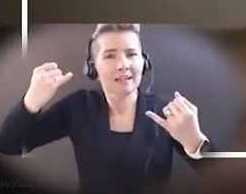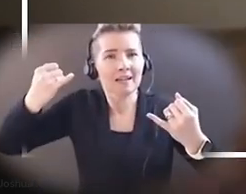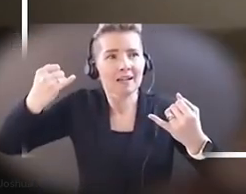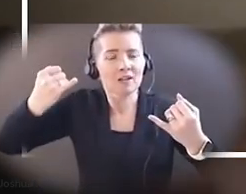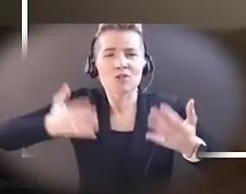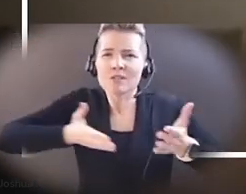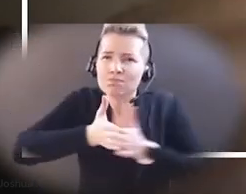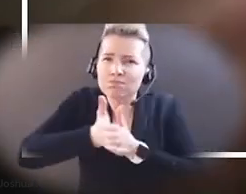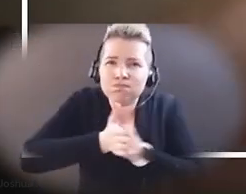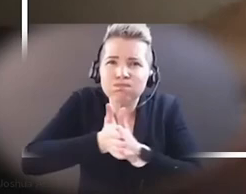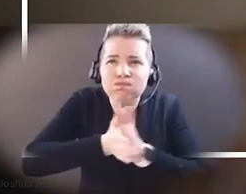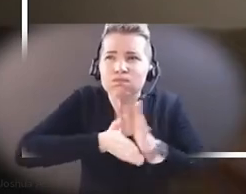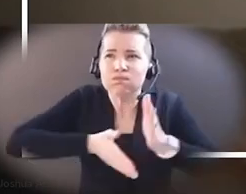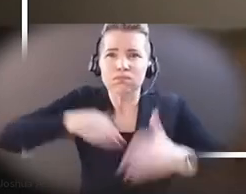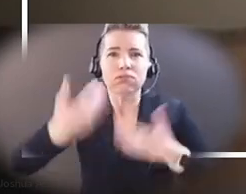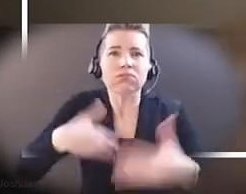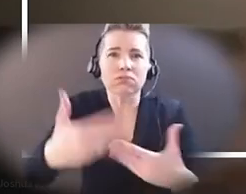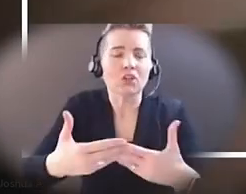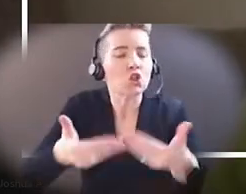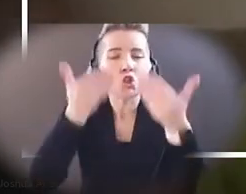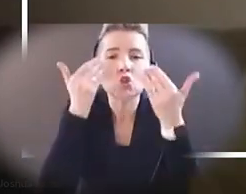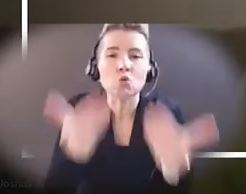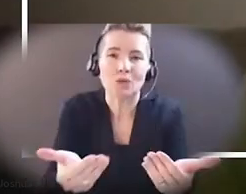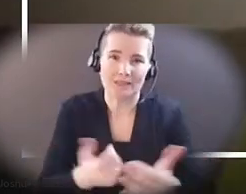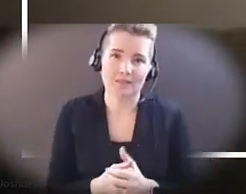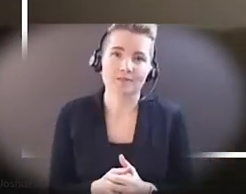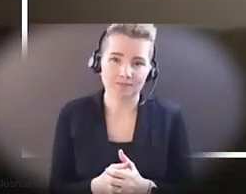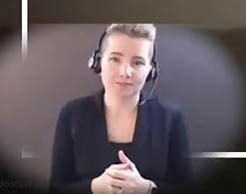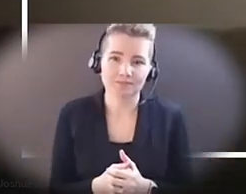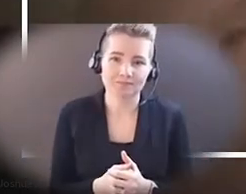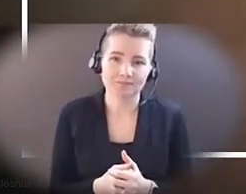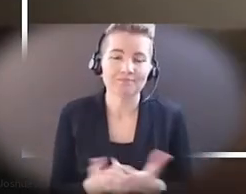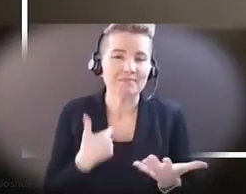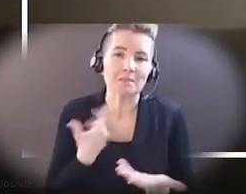there in the world, will get you very far. Just the act of doing, really.